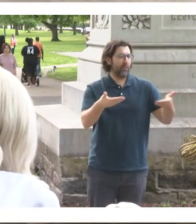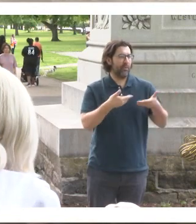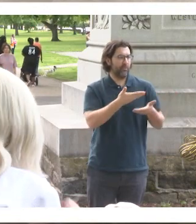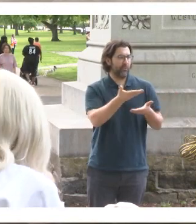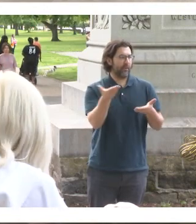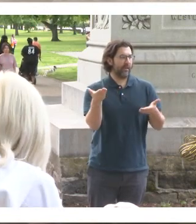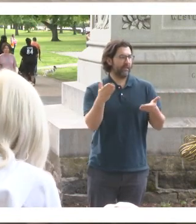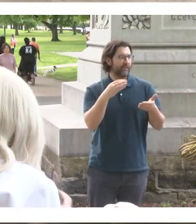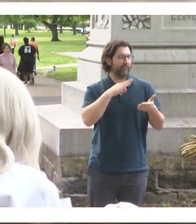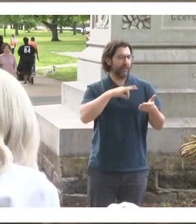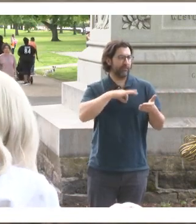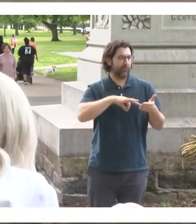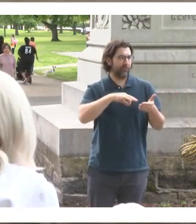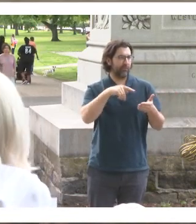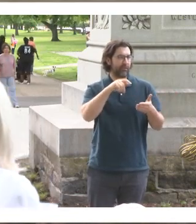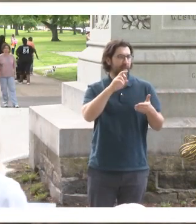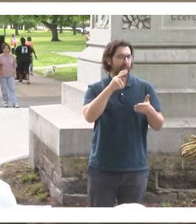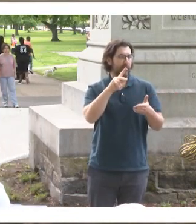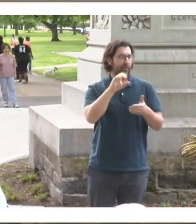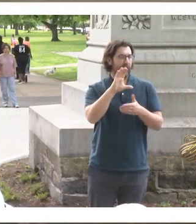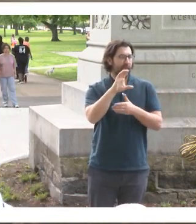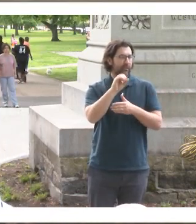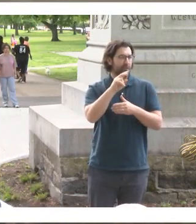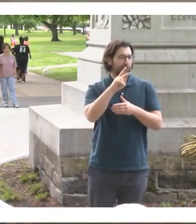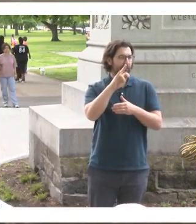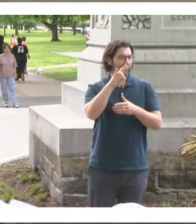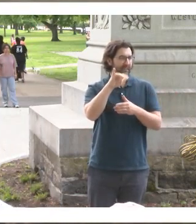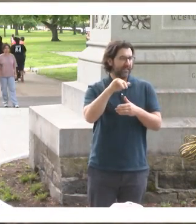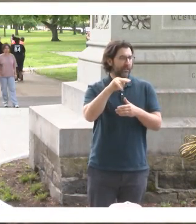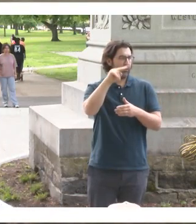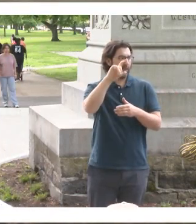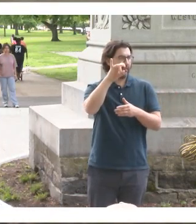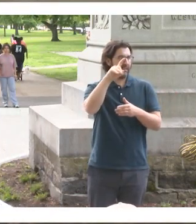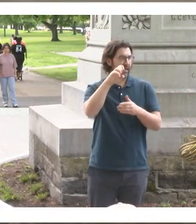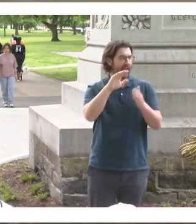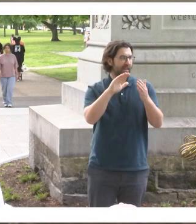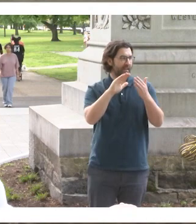of Pittsburgh, Pittsburgh Parks Conservancy, and the Northside Community